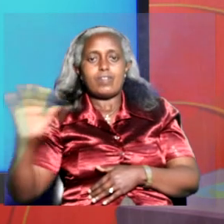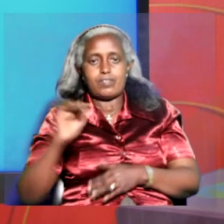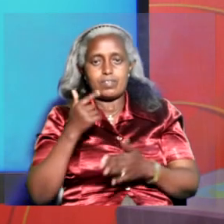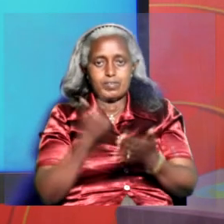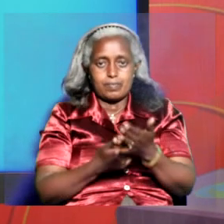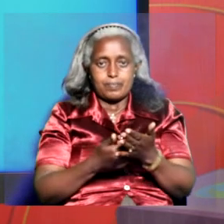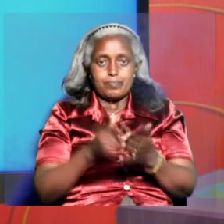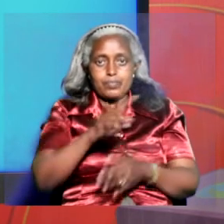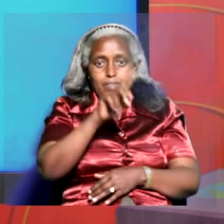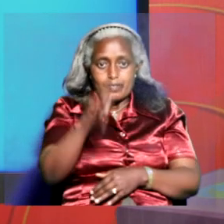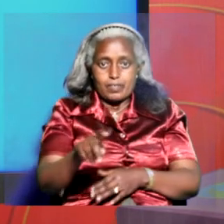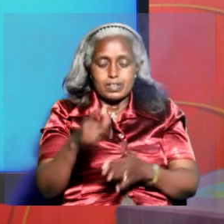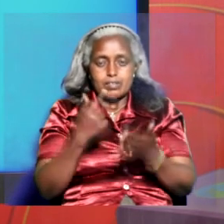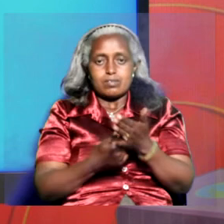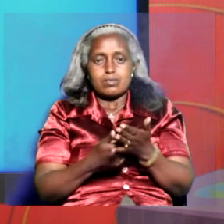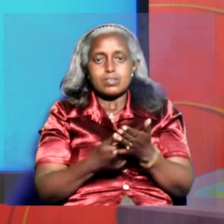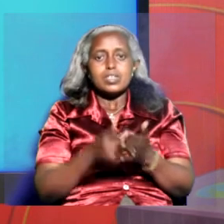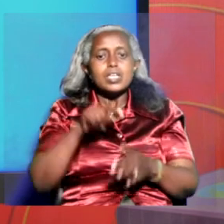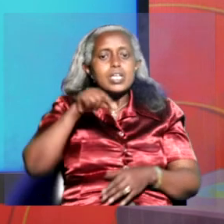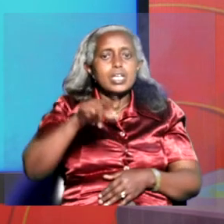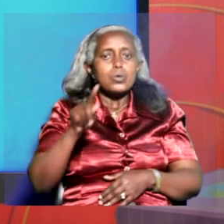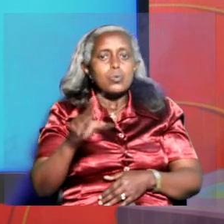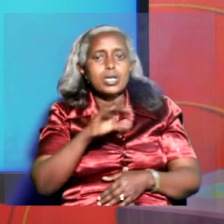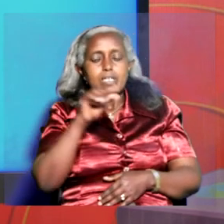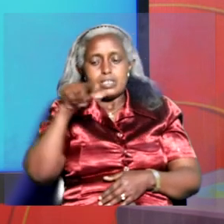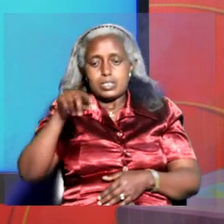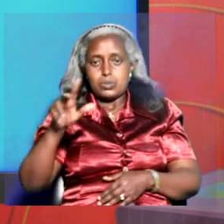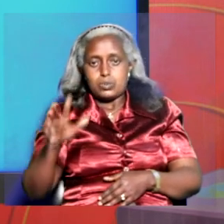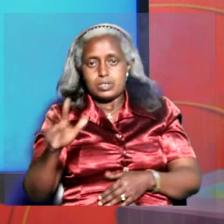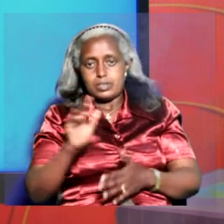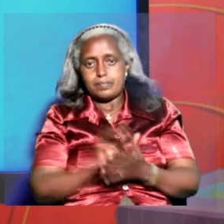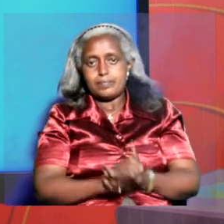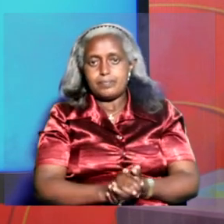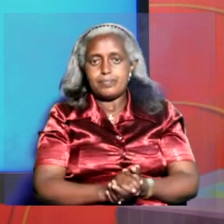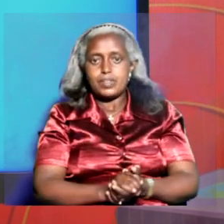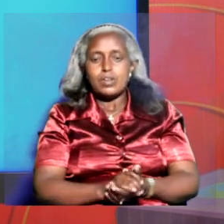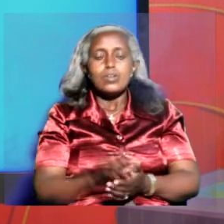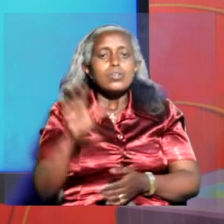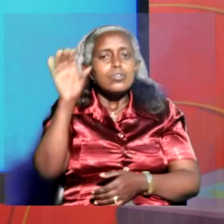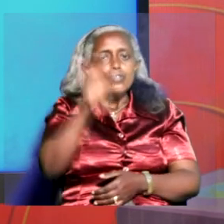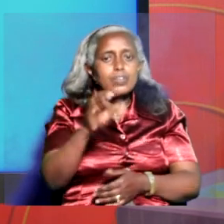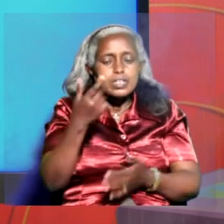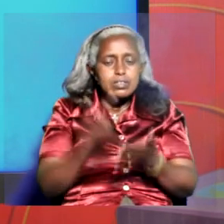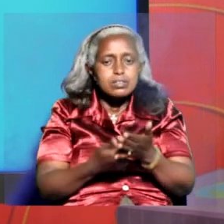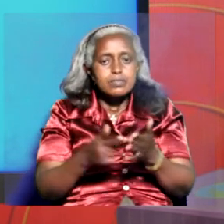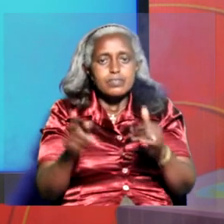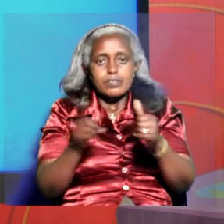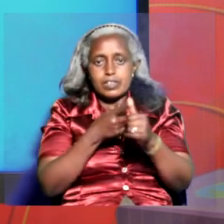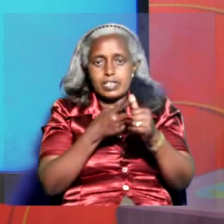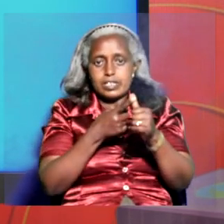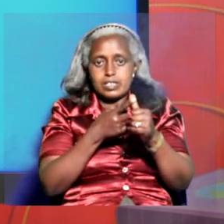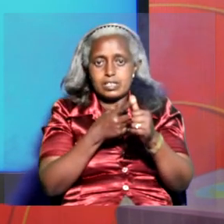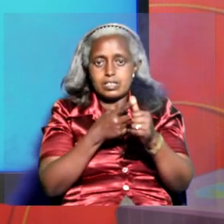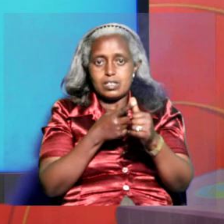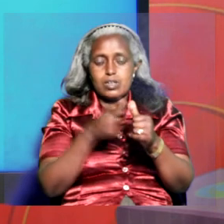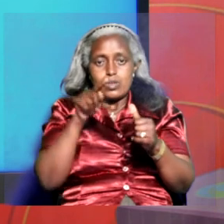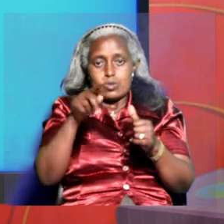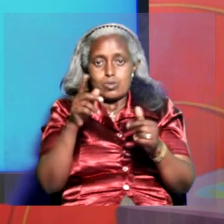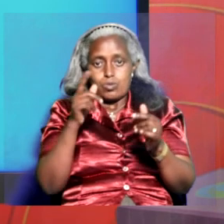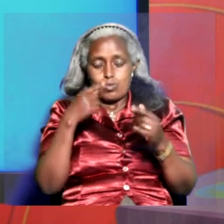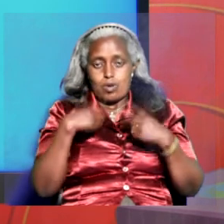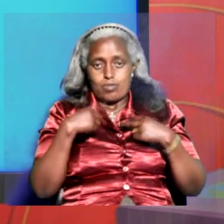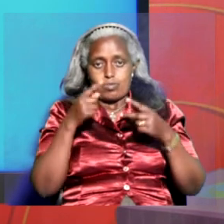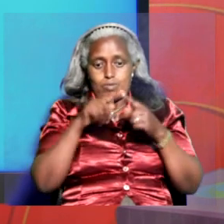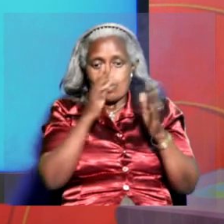So we are asked to find here Q1 and Q3. To find these values, first you have to